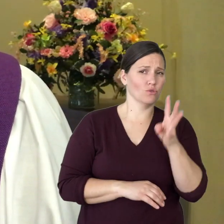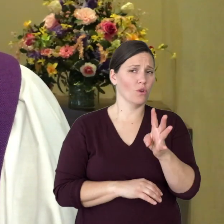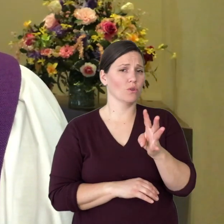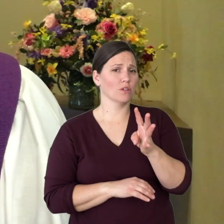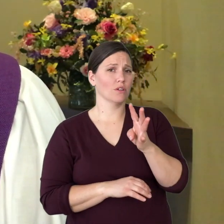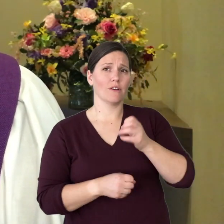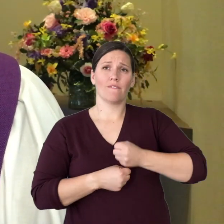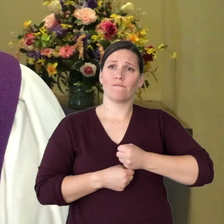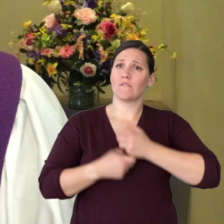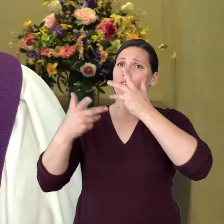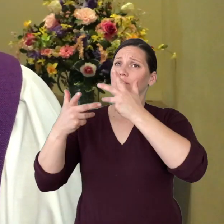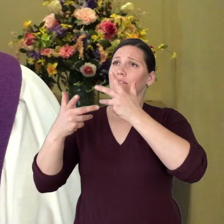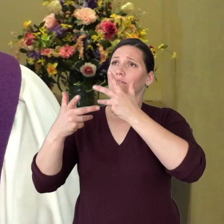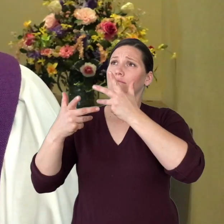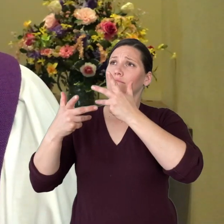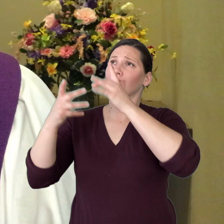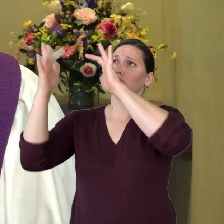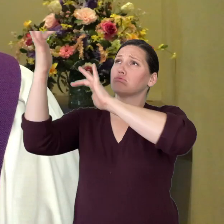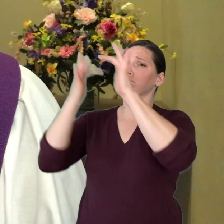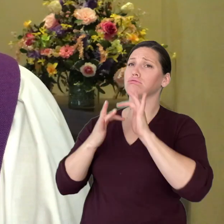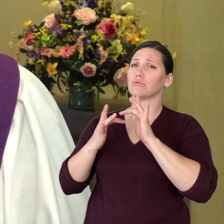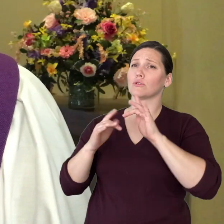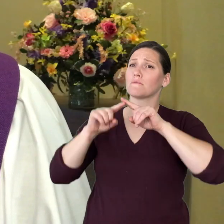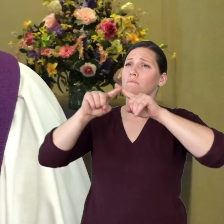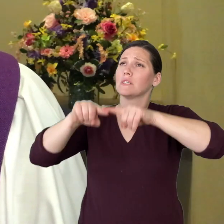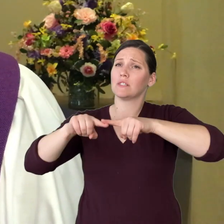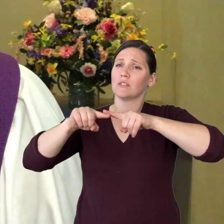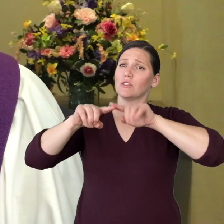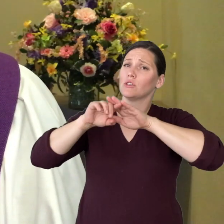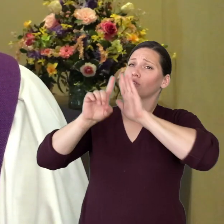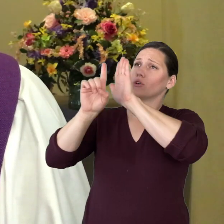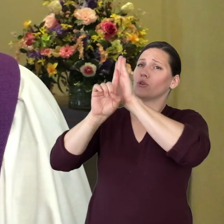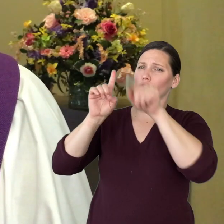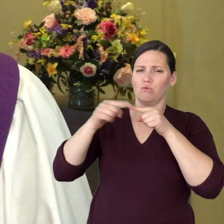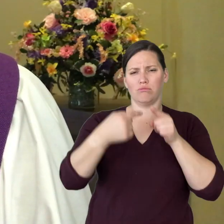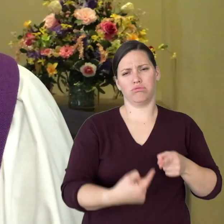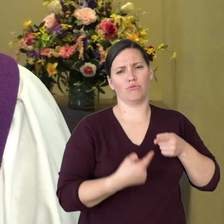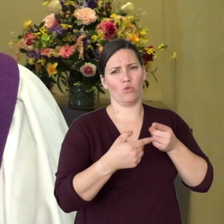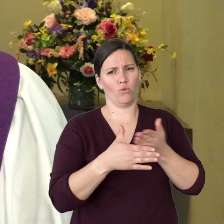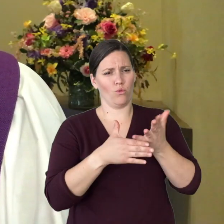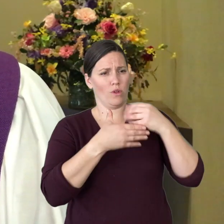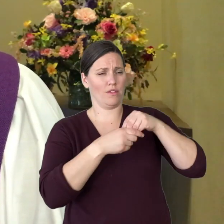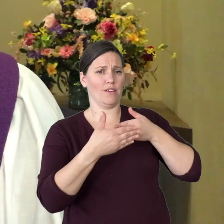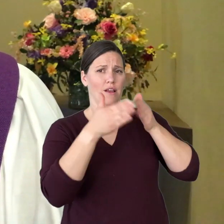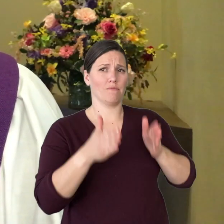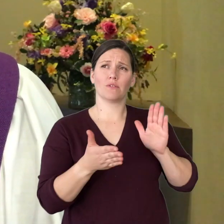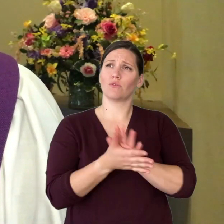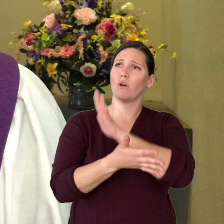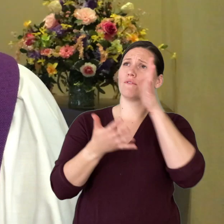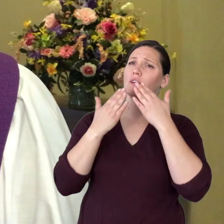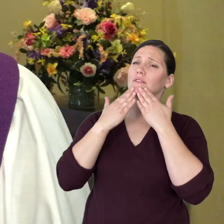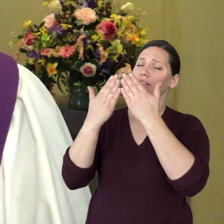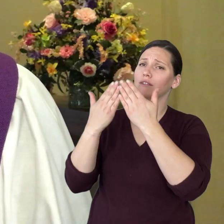in repentance, to rely on it in times of trouble, and to share it with our neighbor. We praise and thank